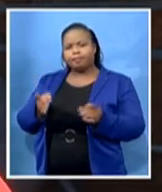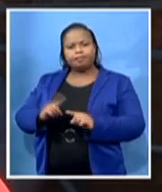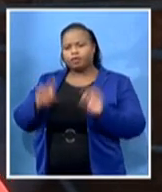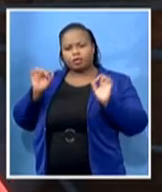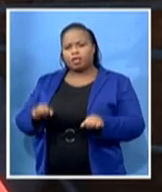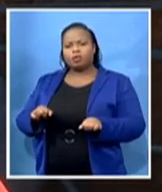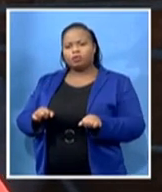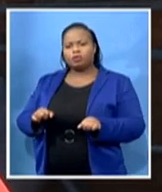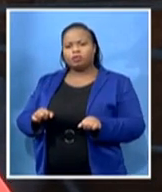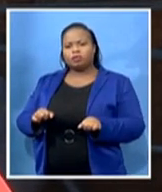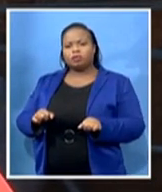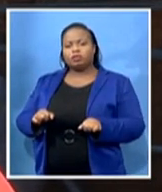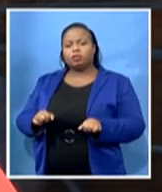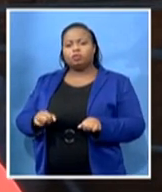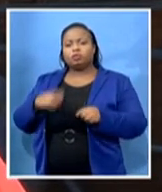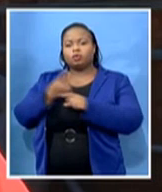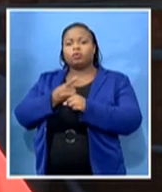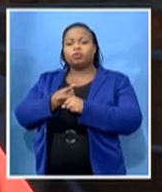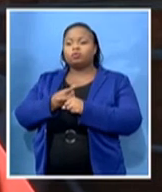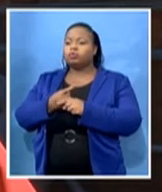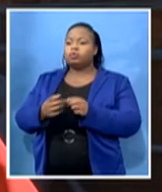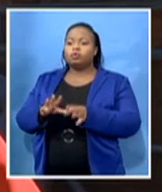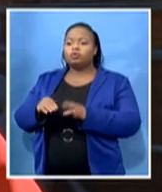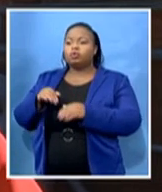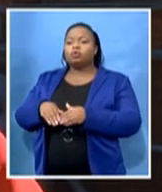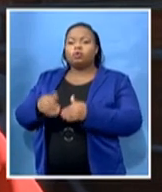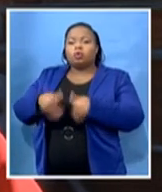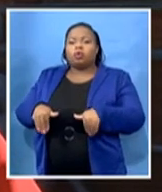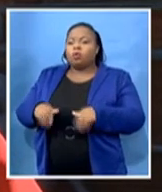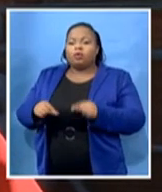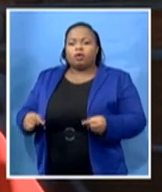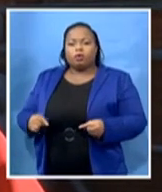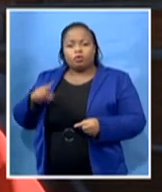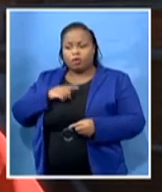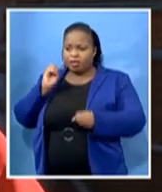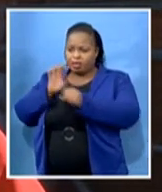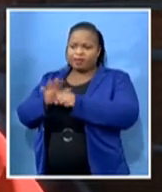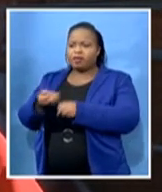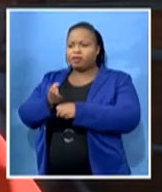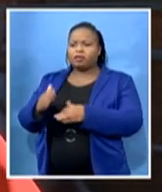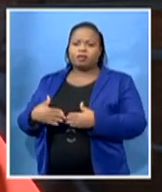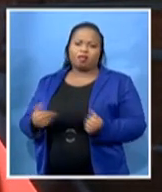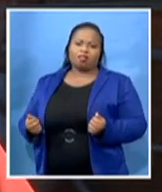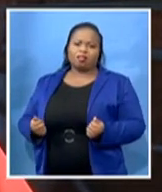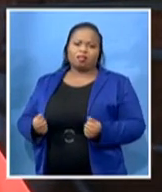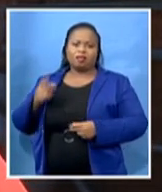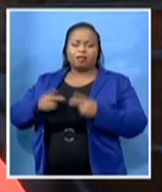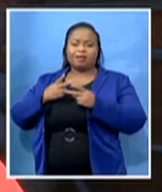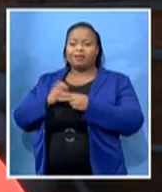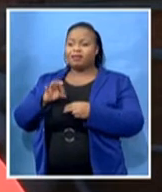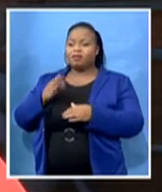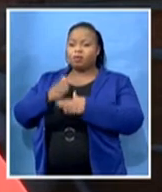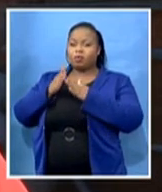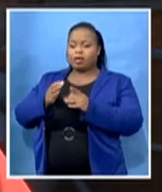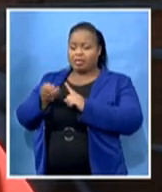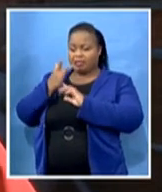process, precisely because it affects their health. And in an event that the worker has contracted the virus, that